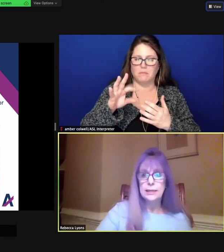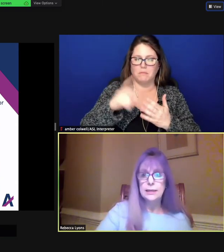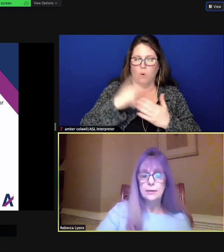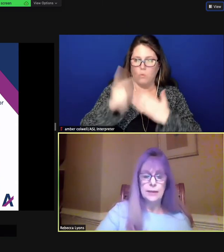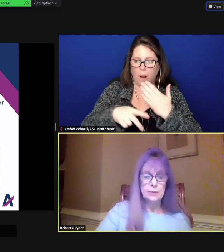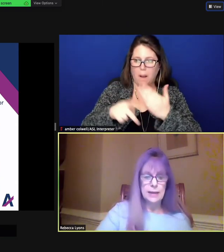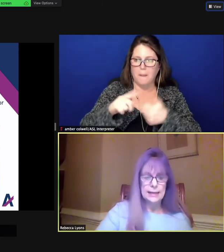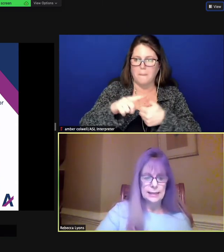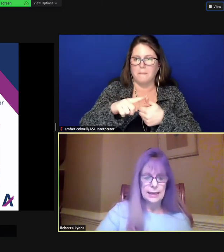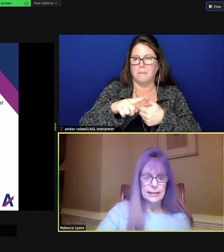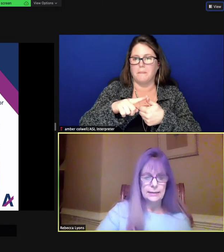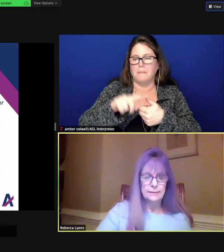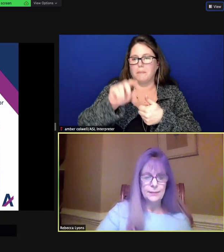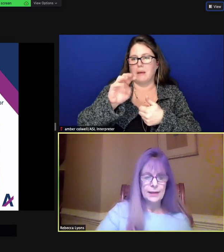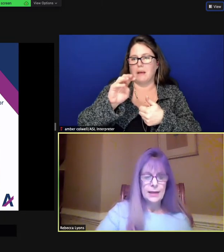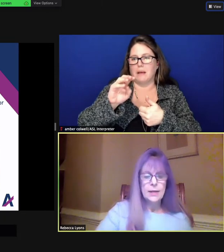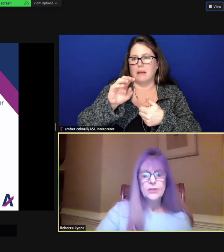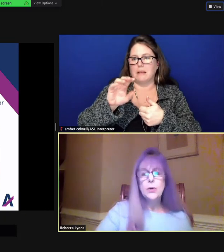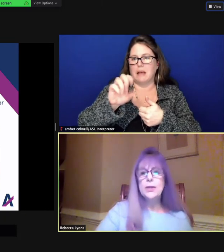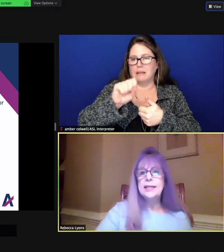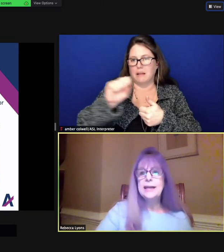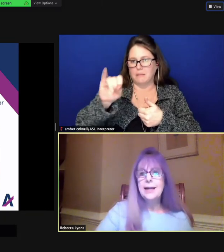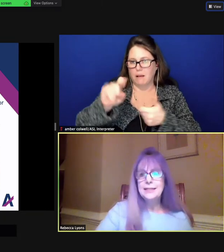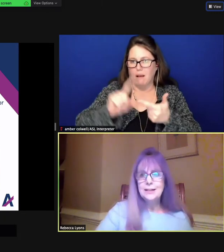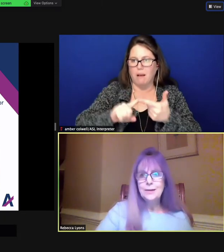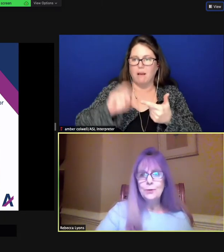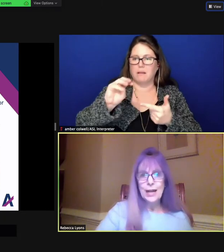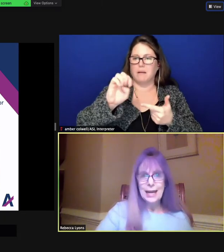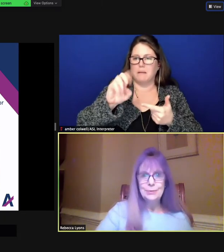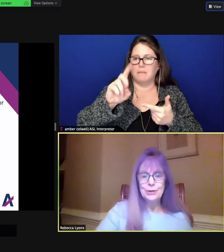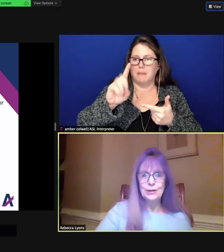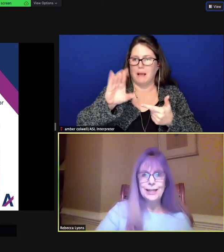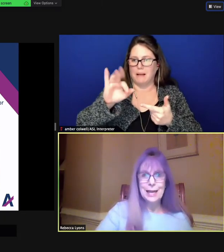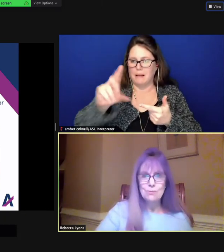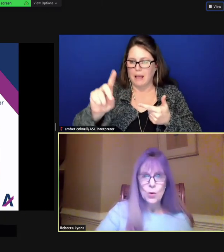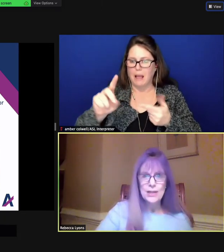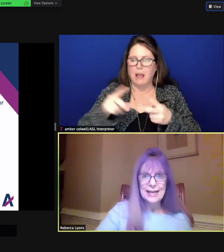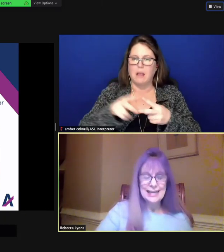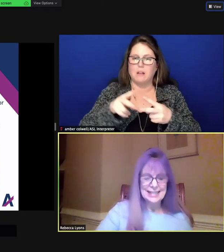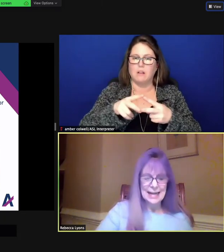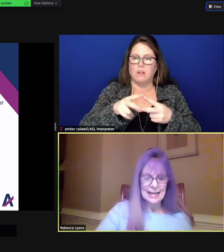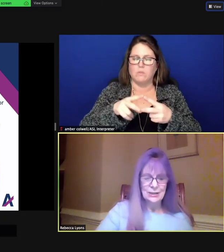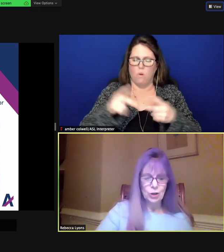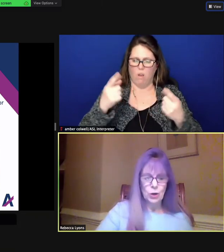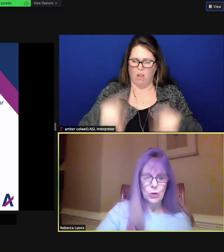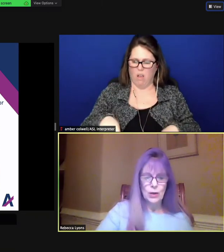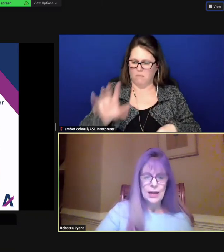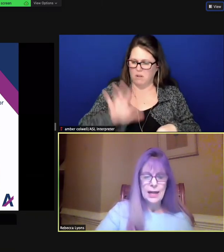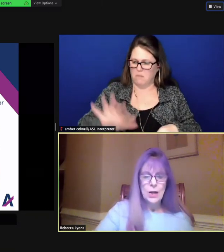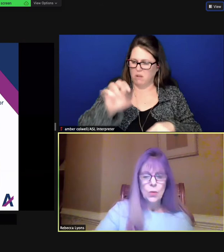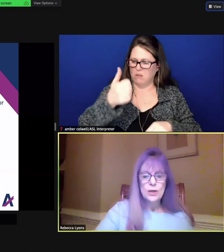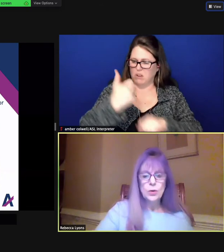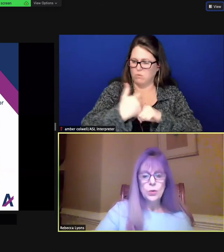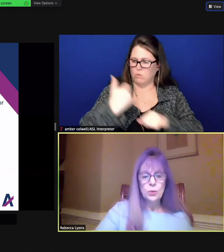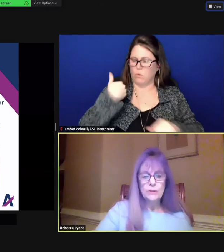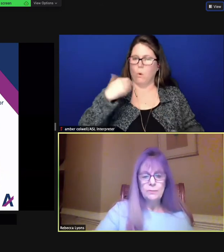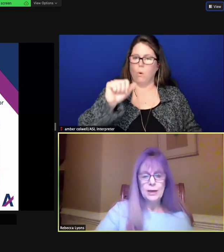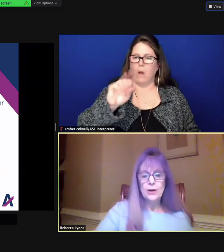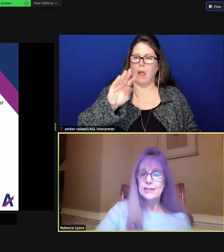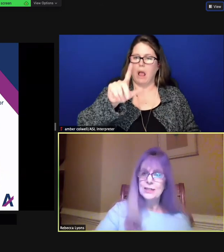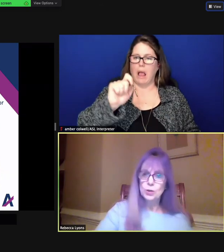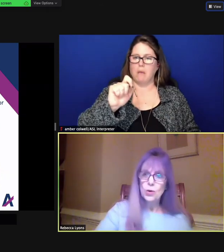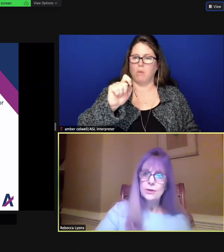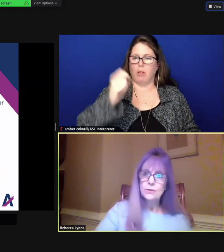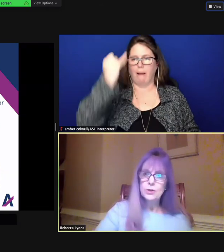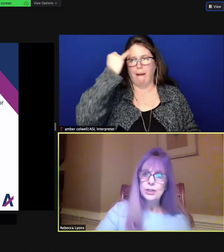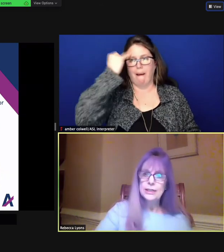security income and Medicaid. So the idea for ABLE came more than a decade ago when a group of